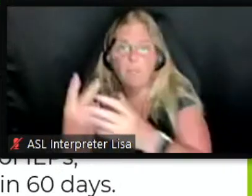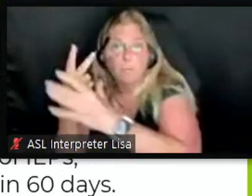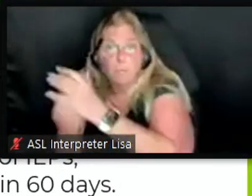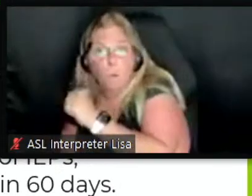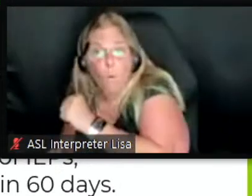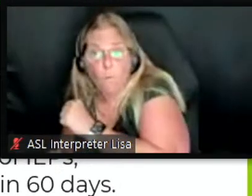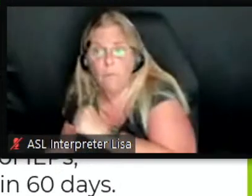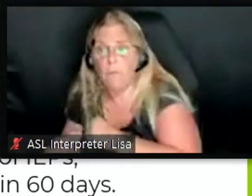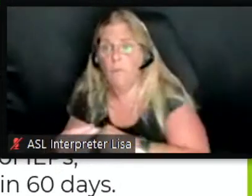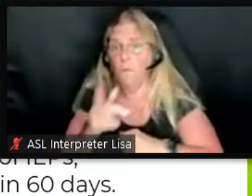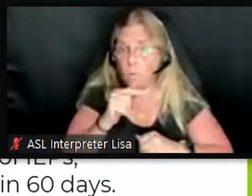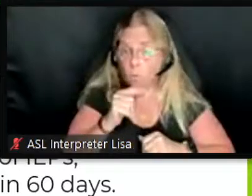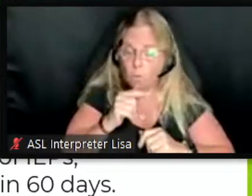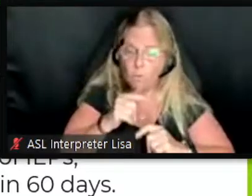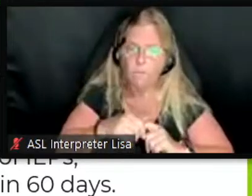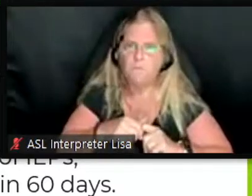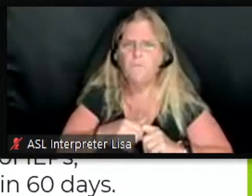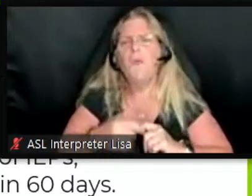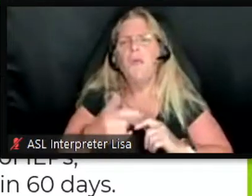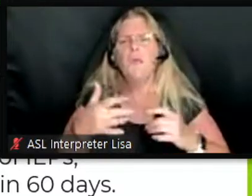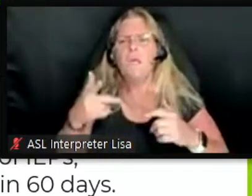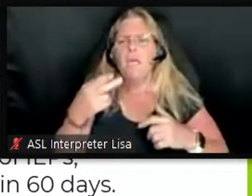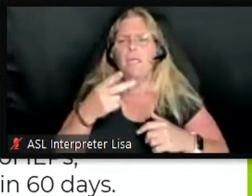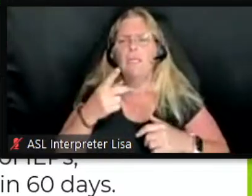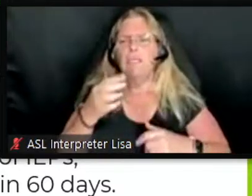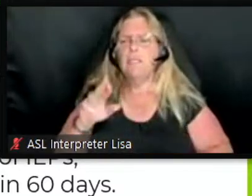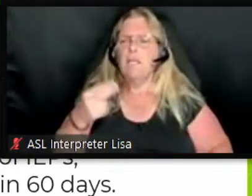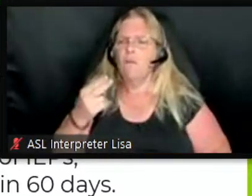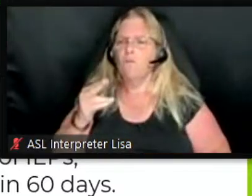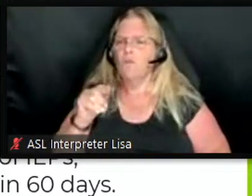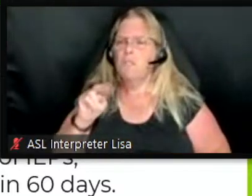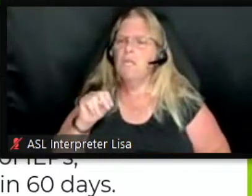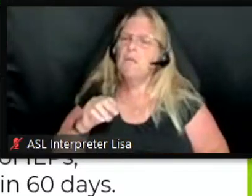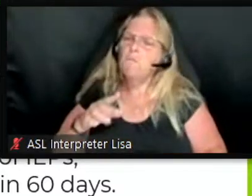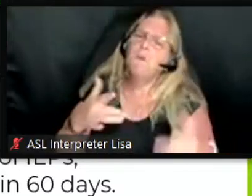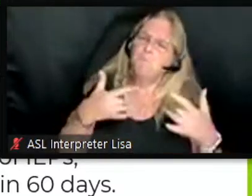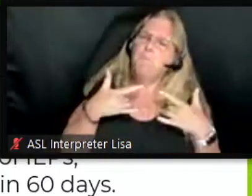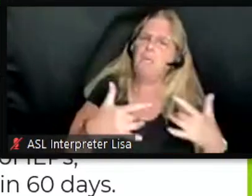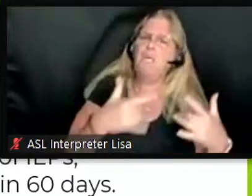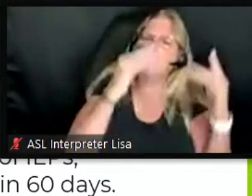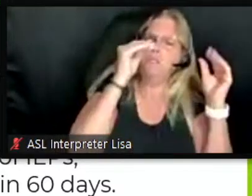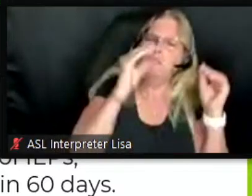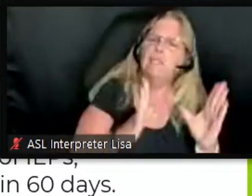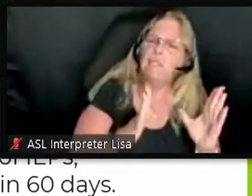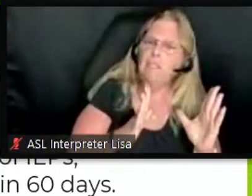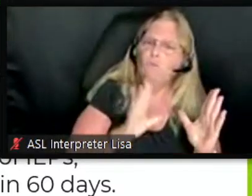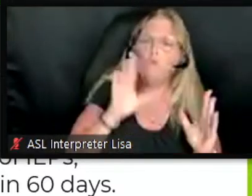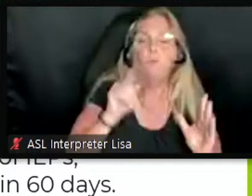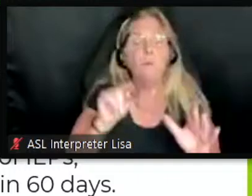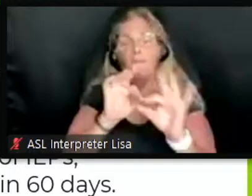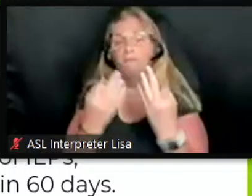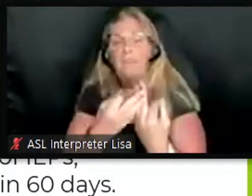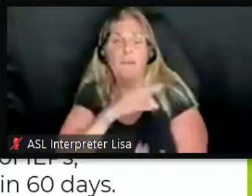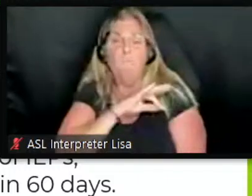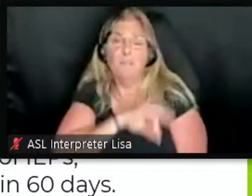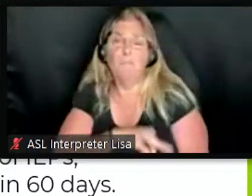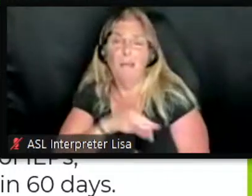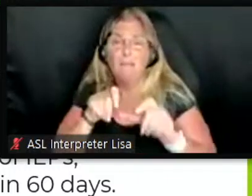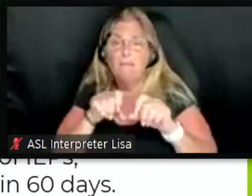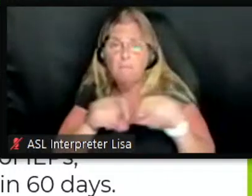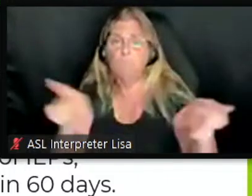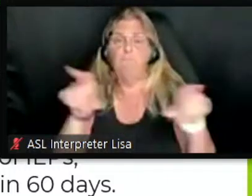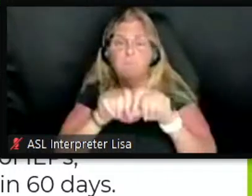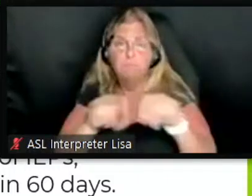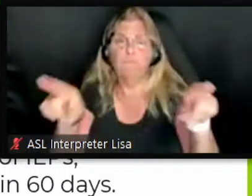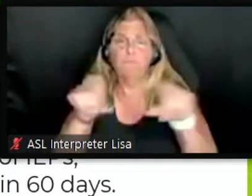Well, the teacher mostly, the family does benefit from the output. There's opportunities for the parents